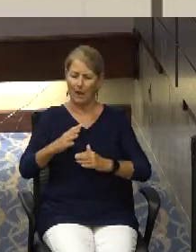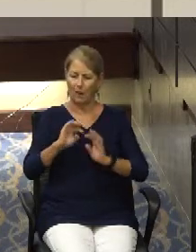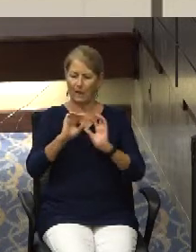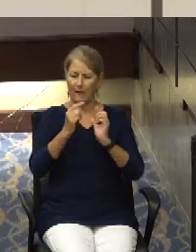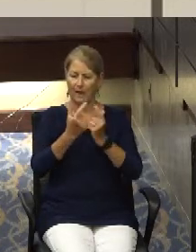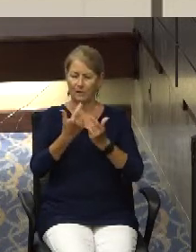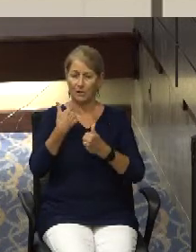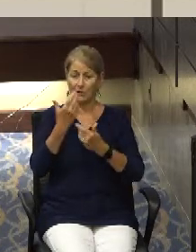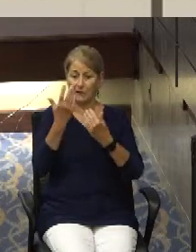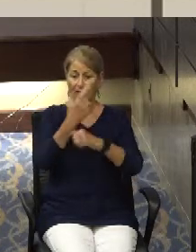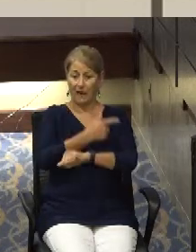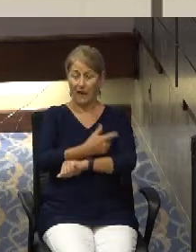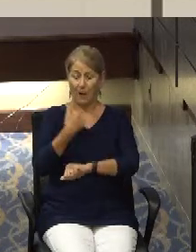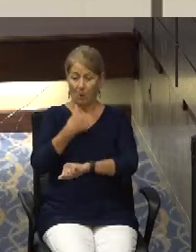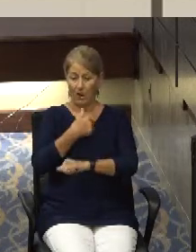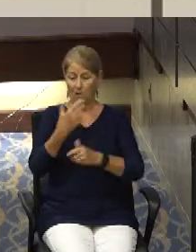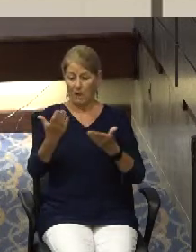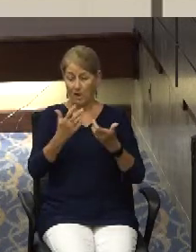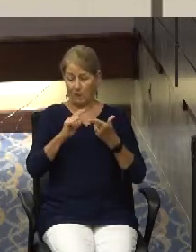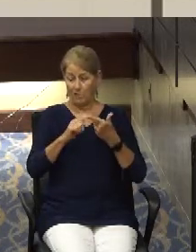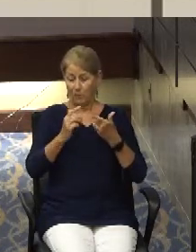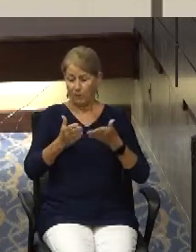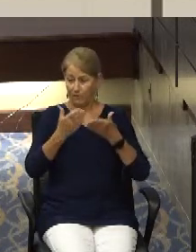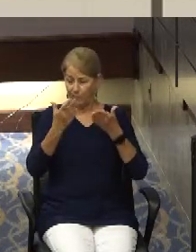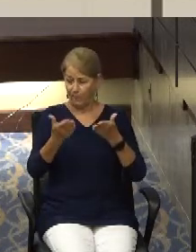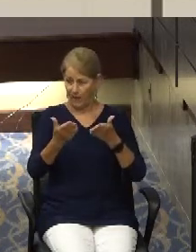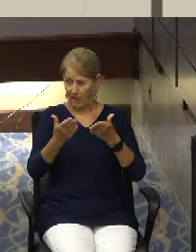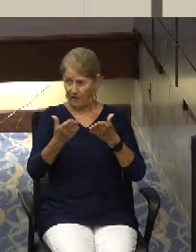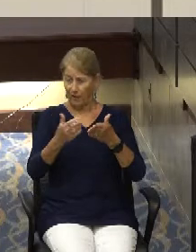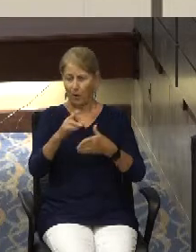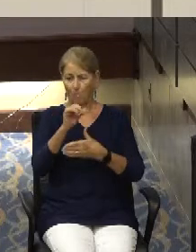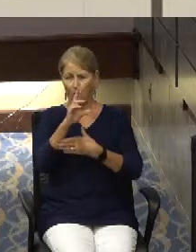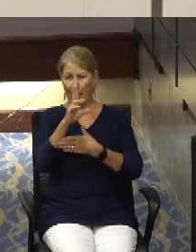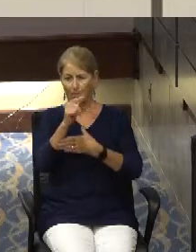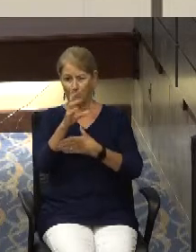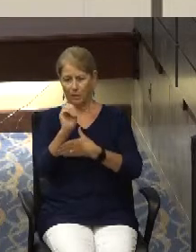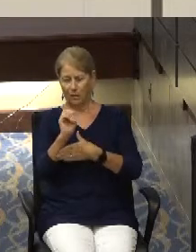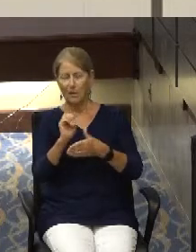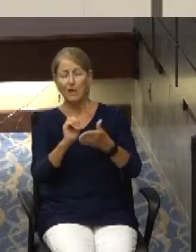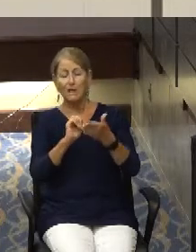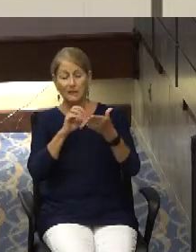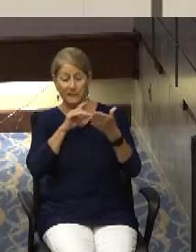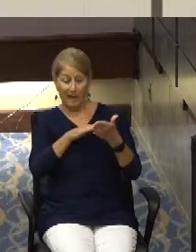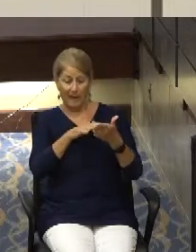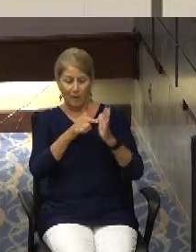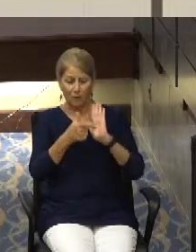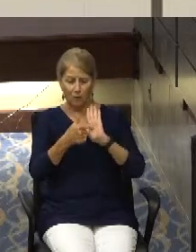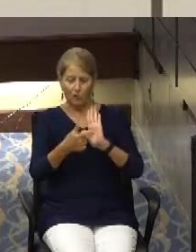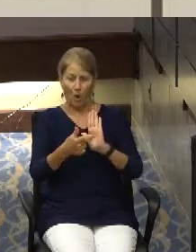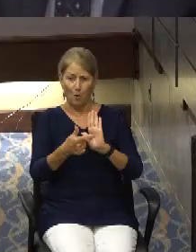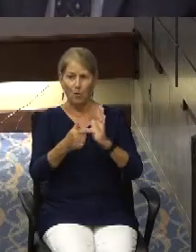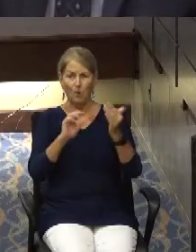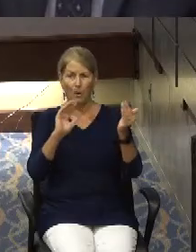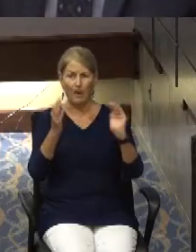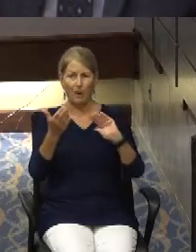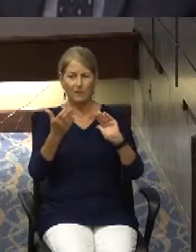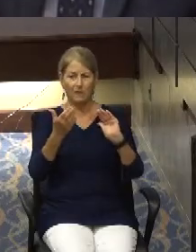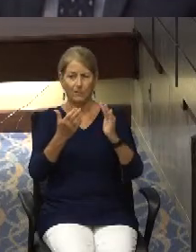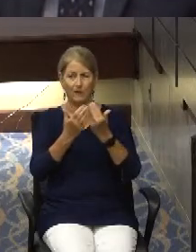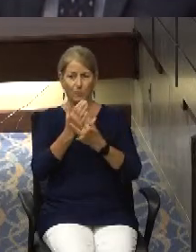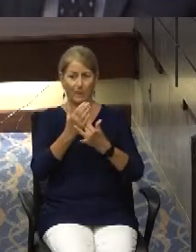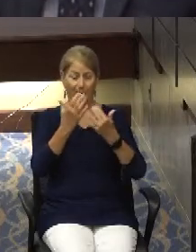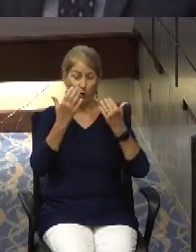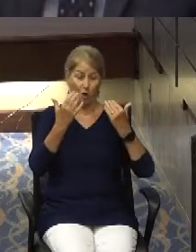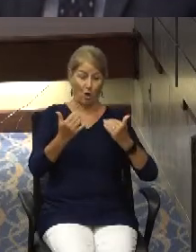here to provide an update on our route realignment study and to show you the comparison between our current